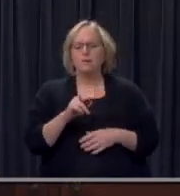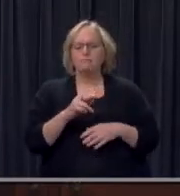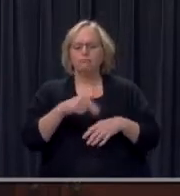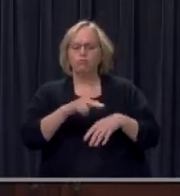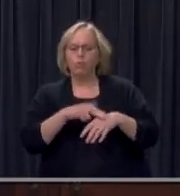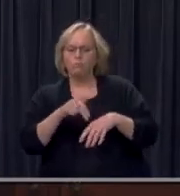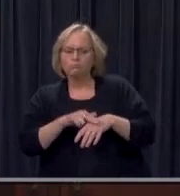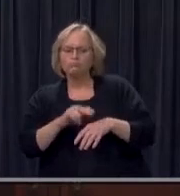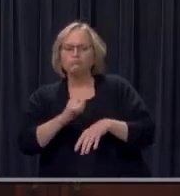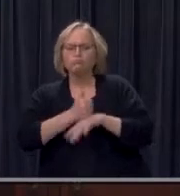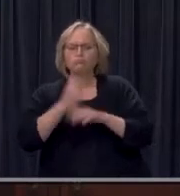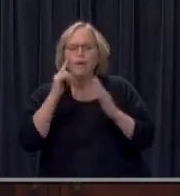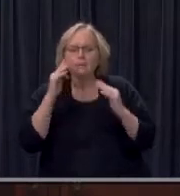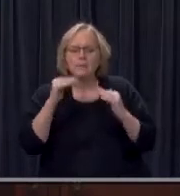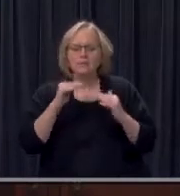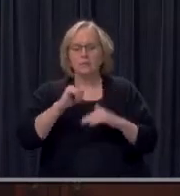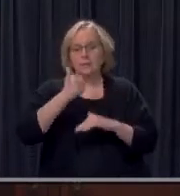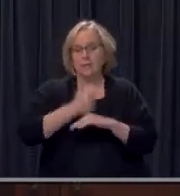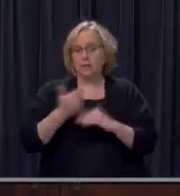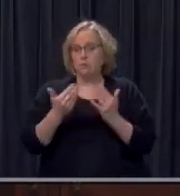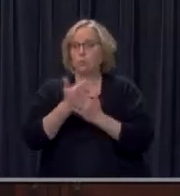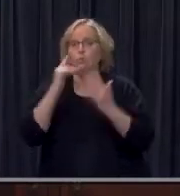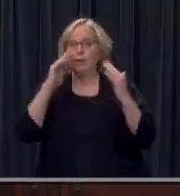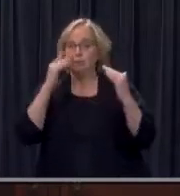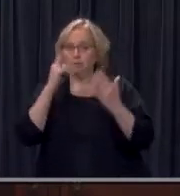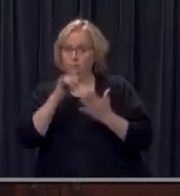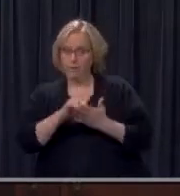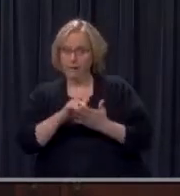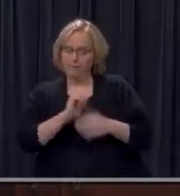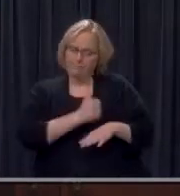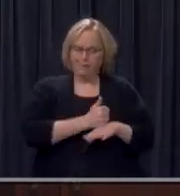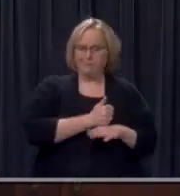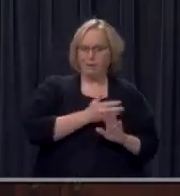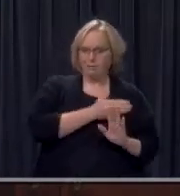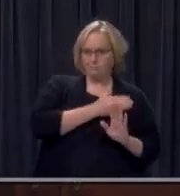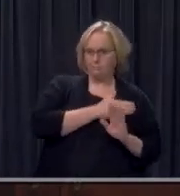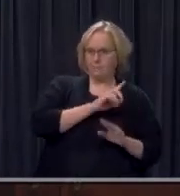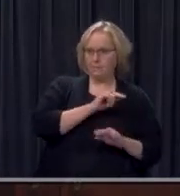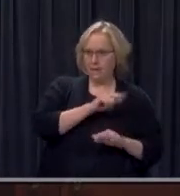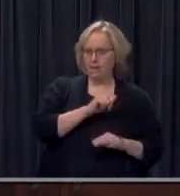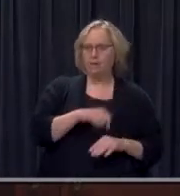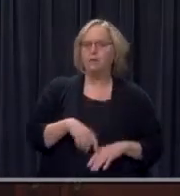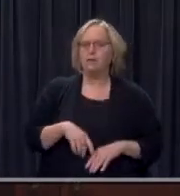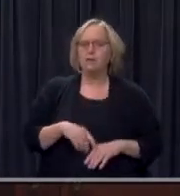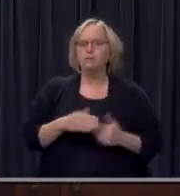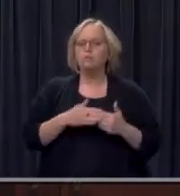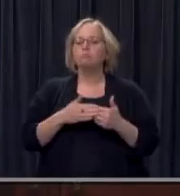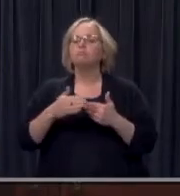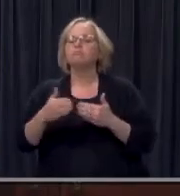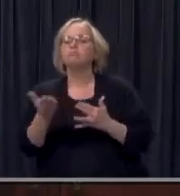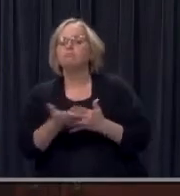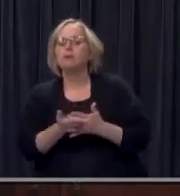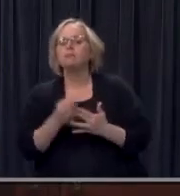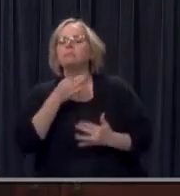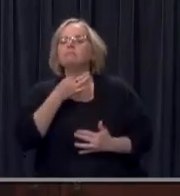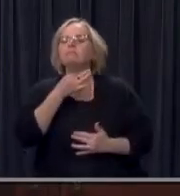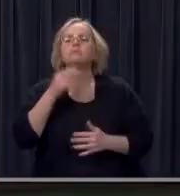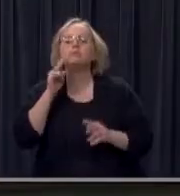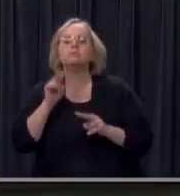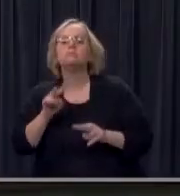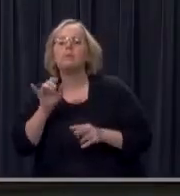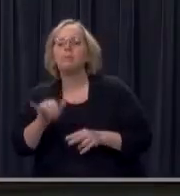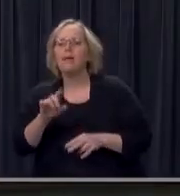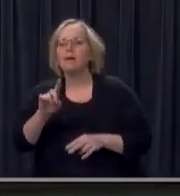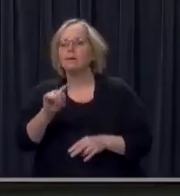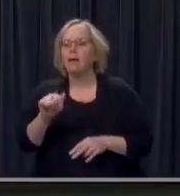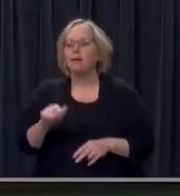some expectations on that, and so I'll be really curious to see our data at the end of next semester as well. You hit on something that I'd